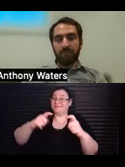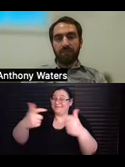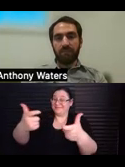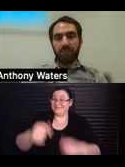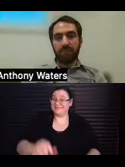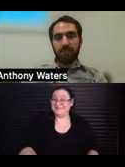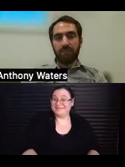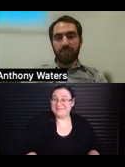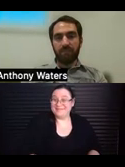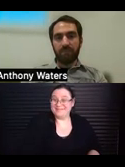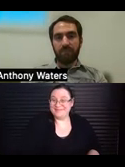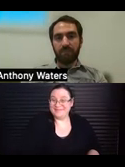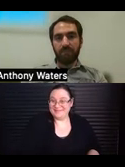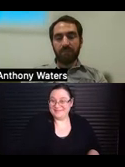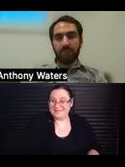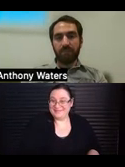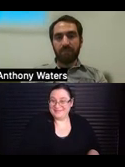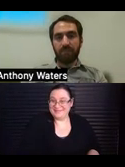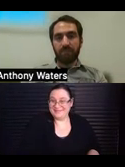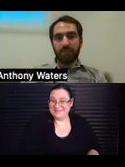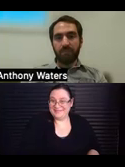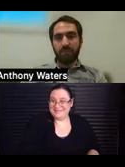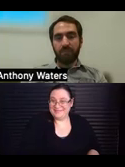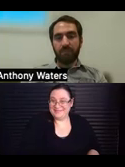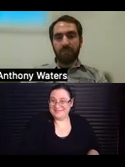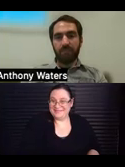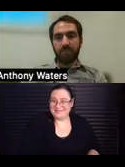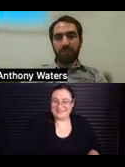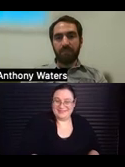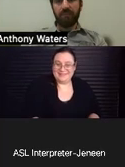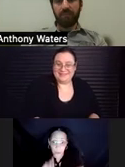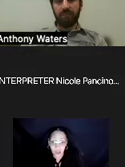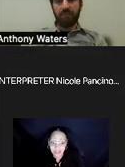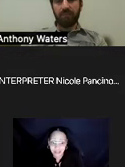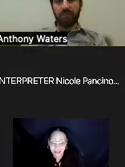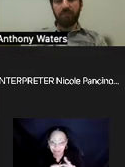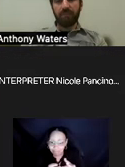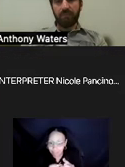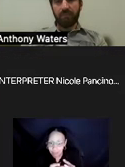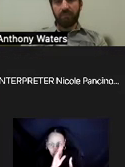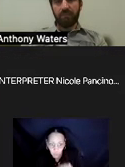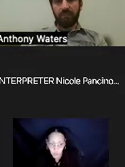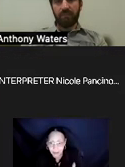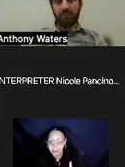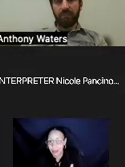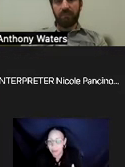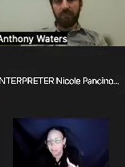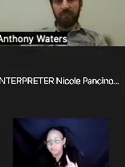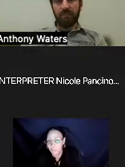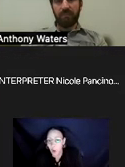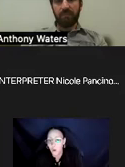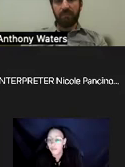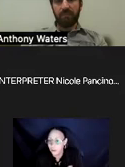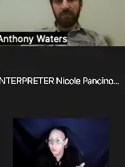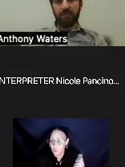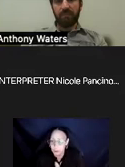So what if the person says direct statements referencing suicide, but always